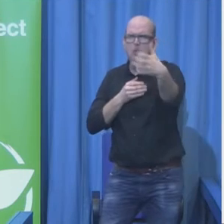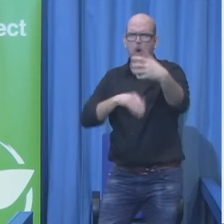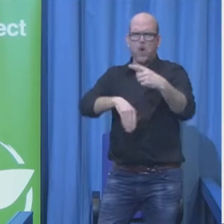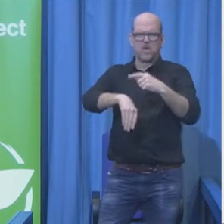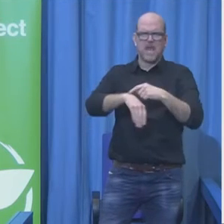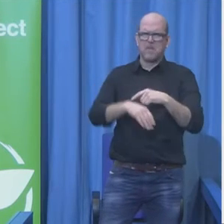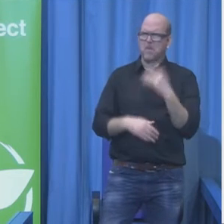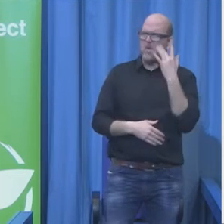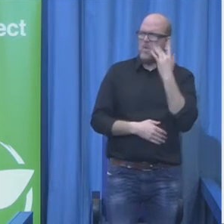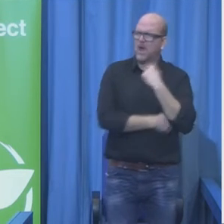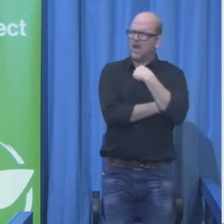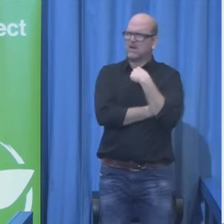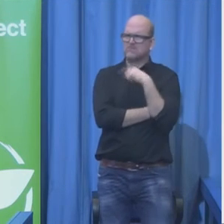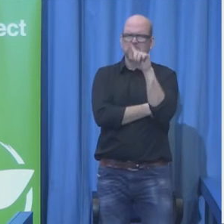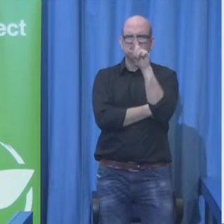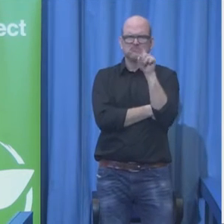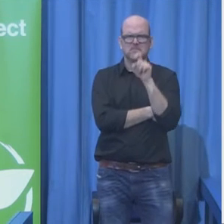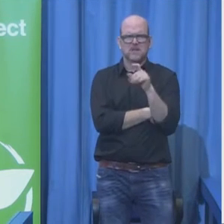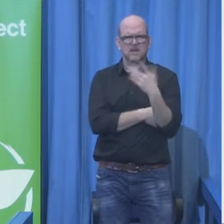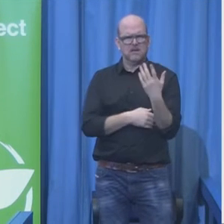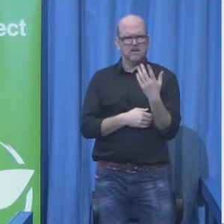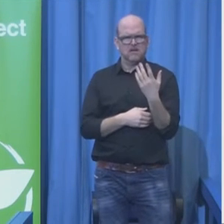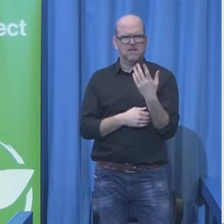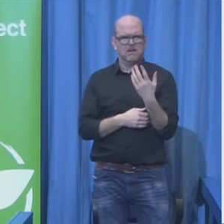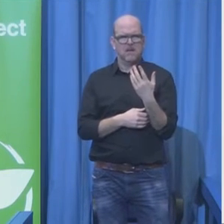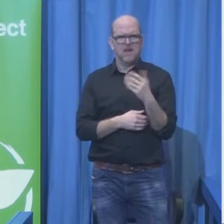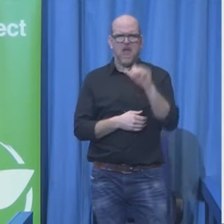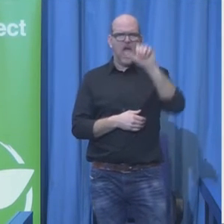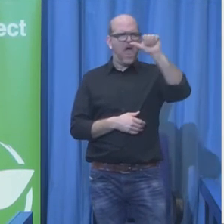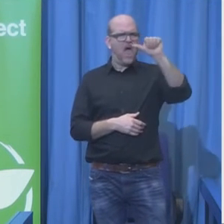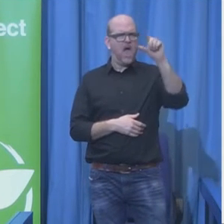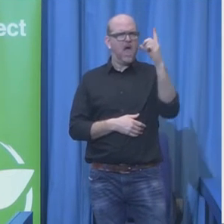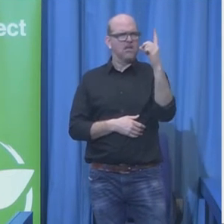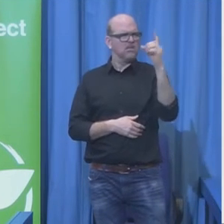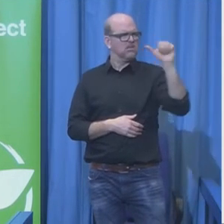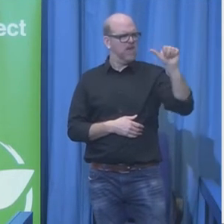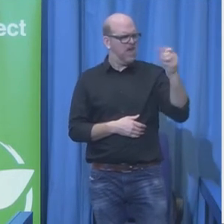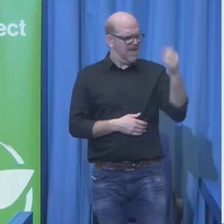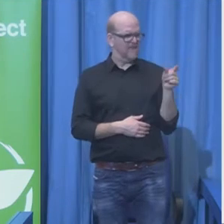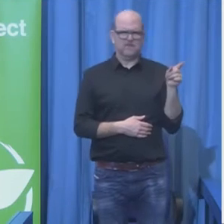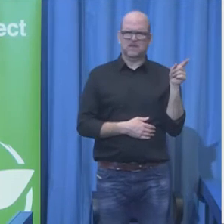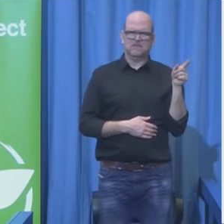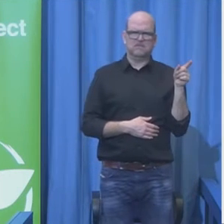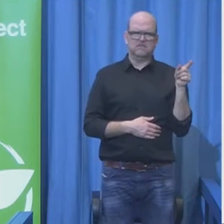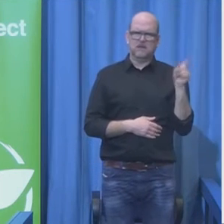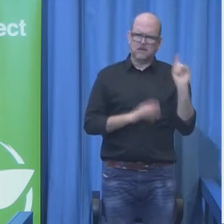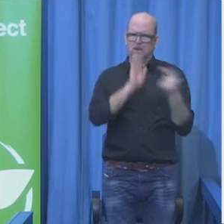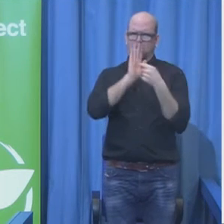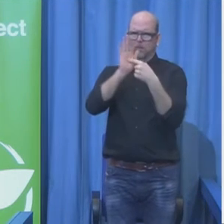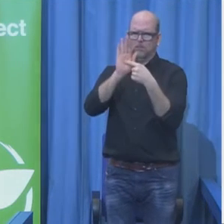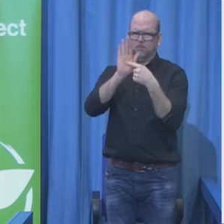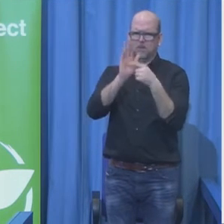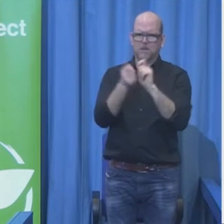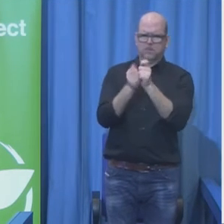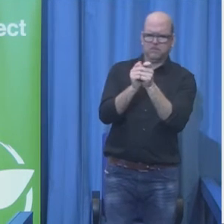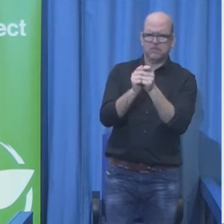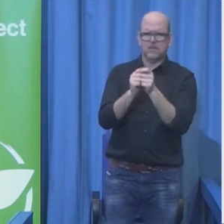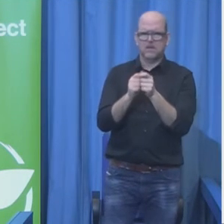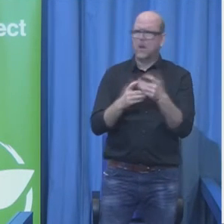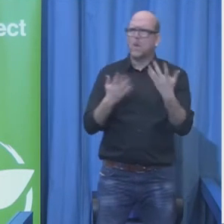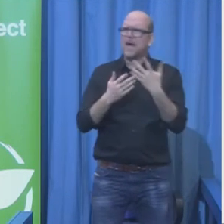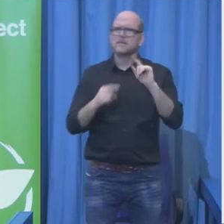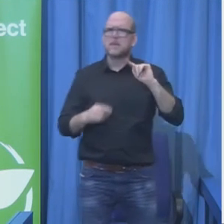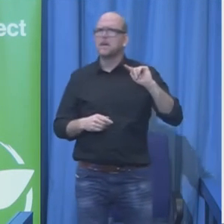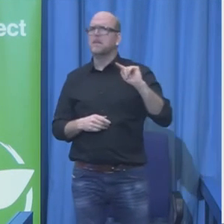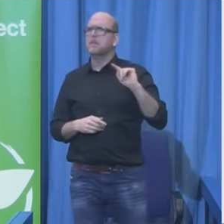relatively still low. So how you overcome these difficulty and challenge and make more progress? In the European